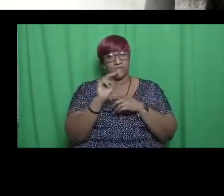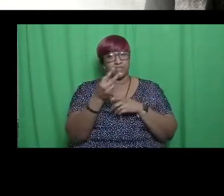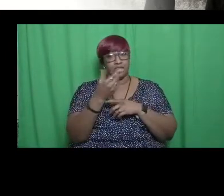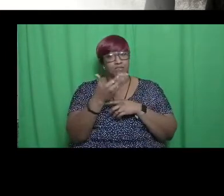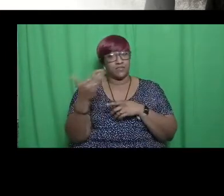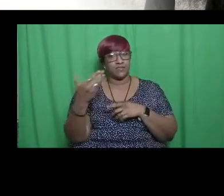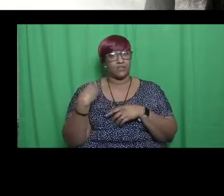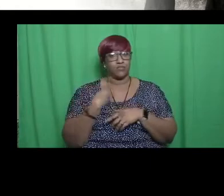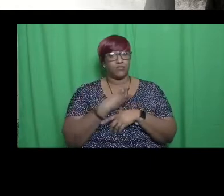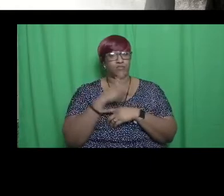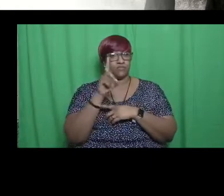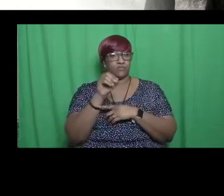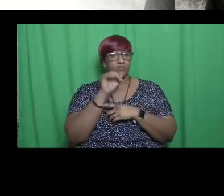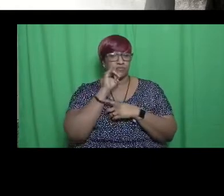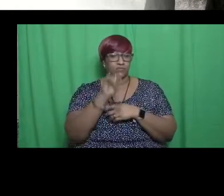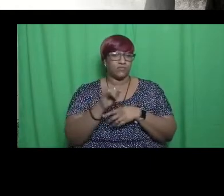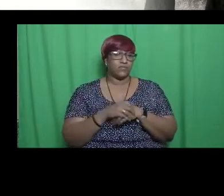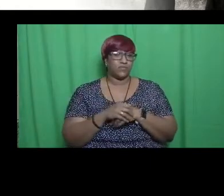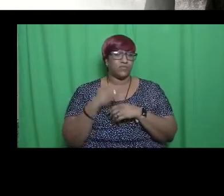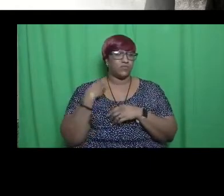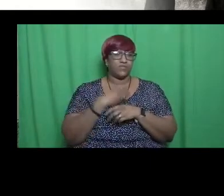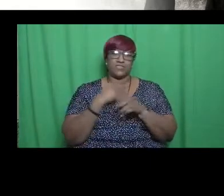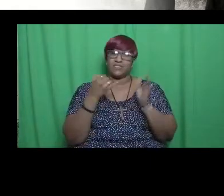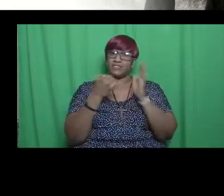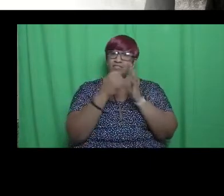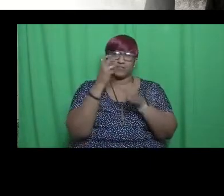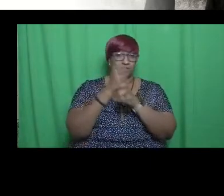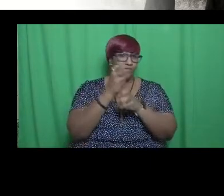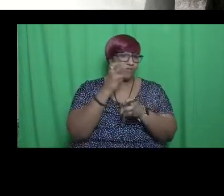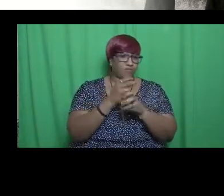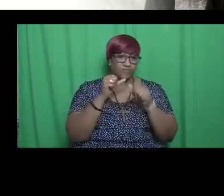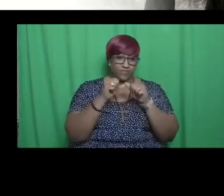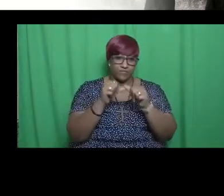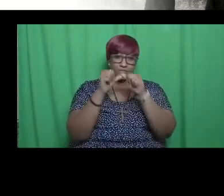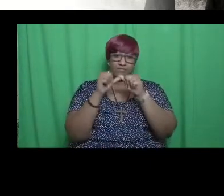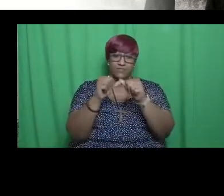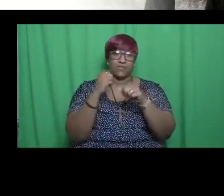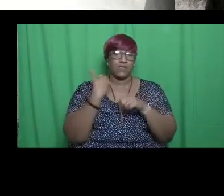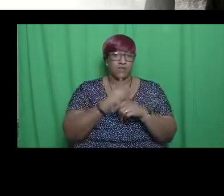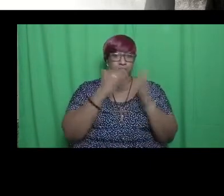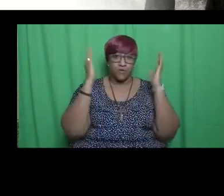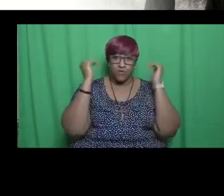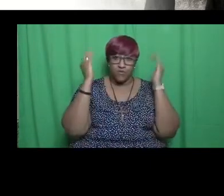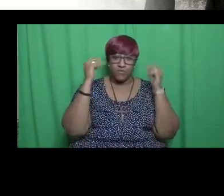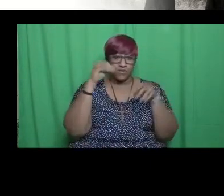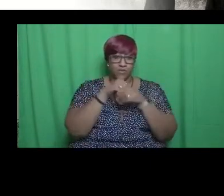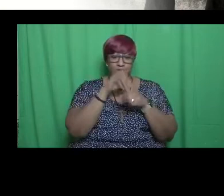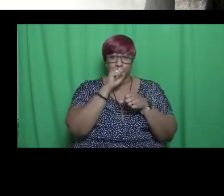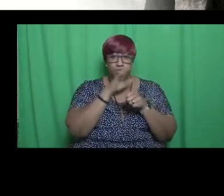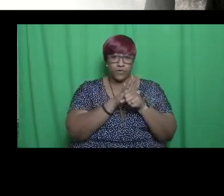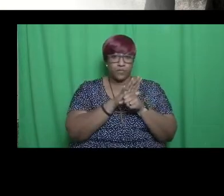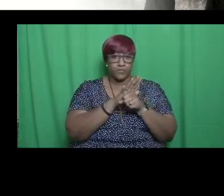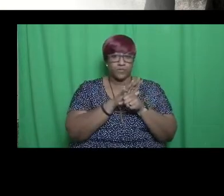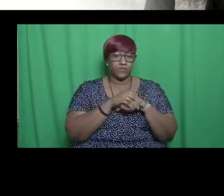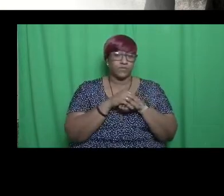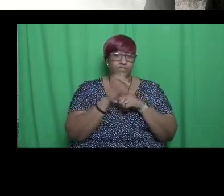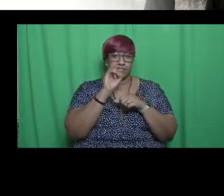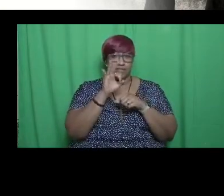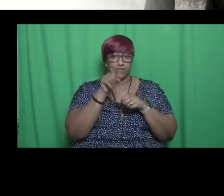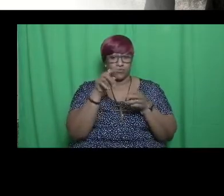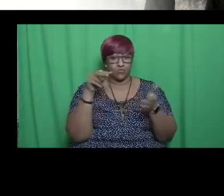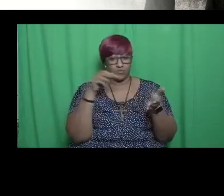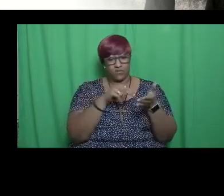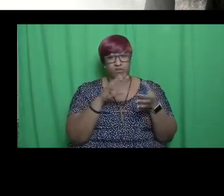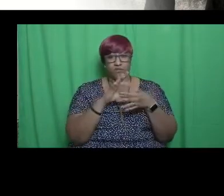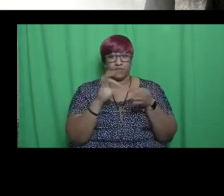is it is hard to maintain our hope in the promises. In fact, if you look at the